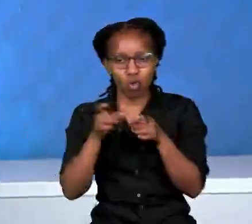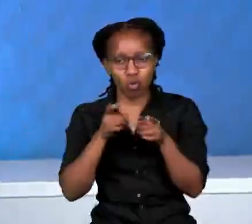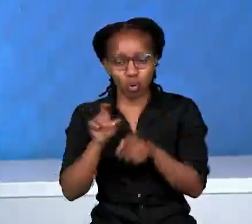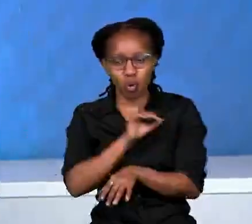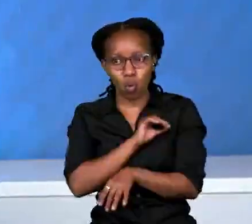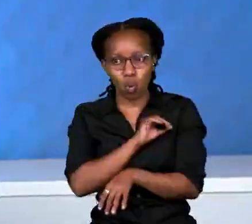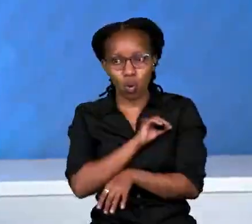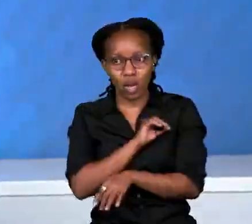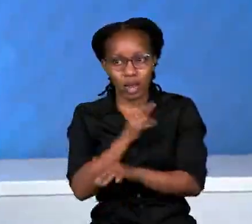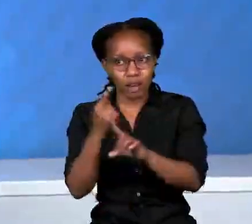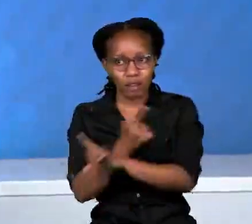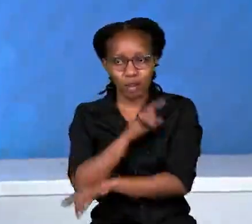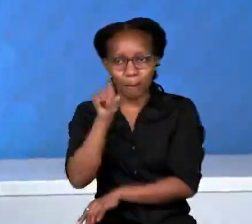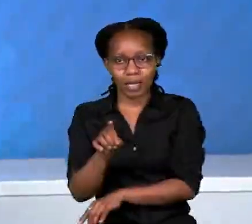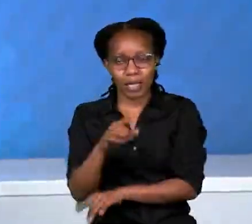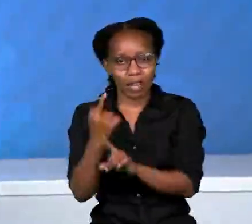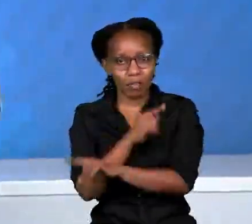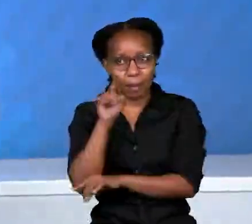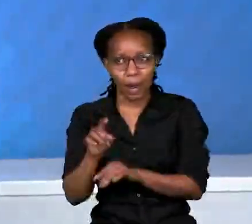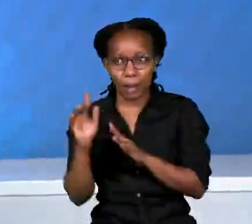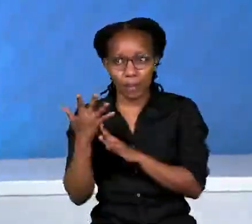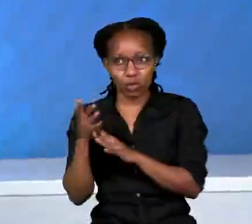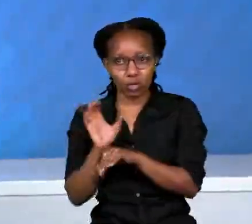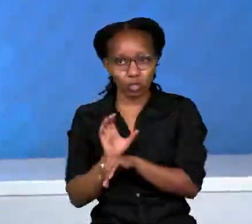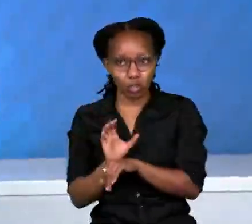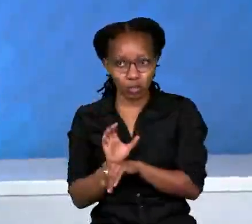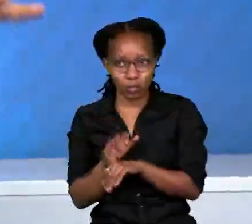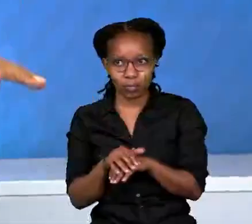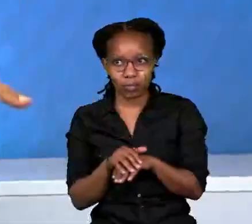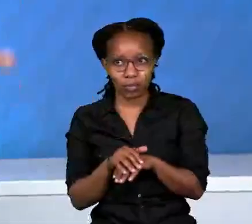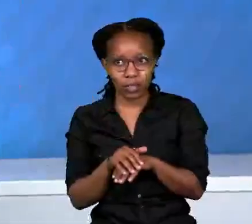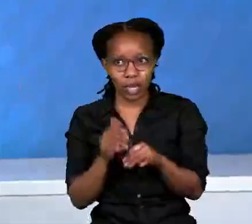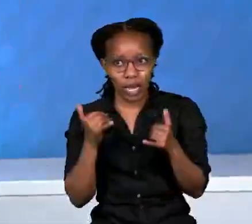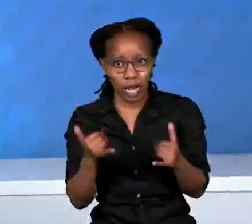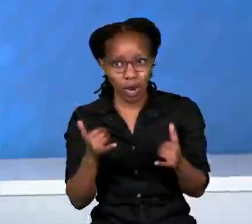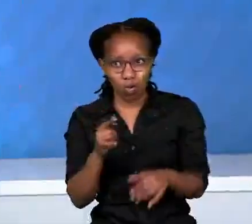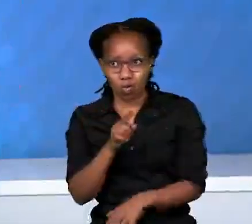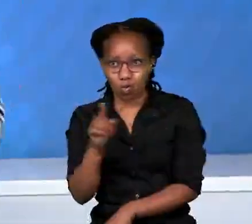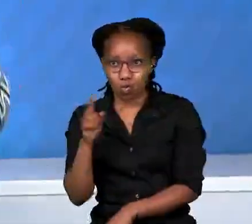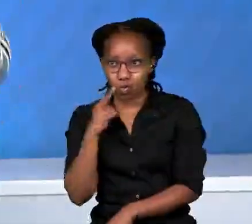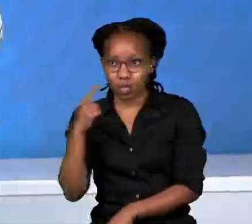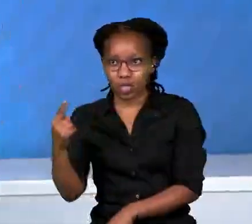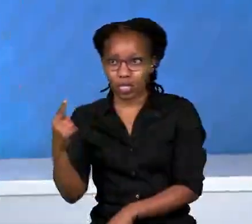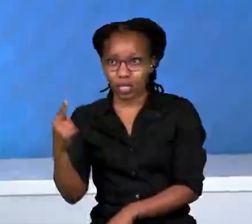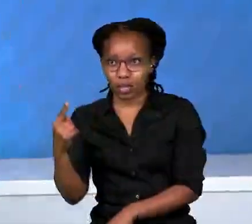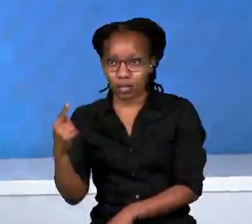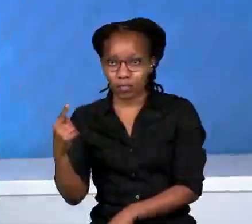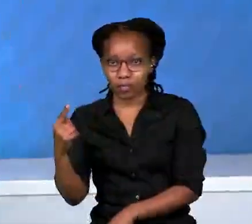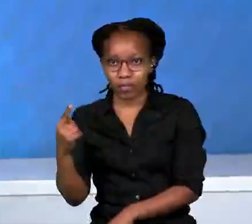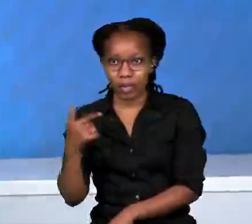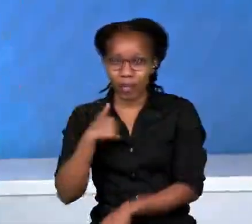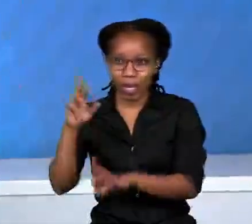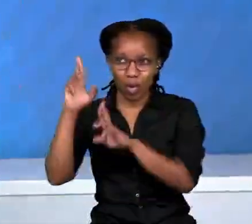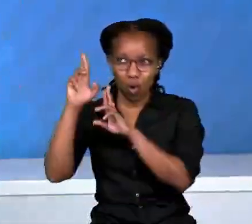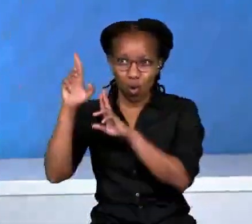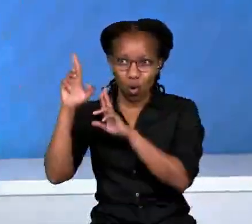must differentiate, seriously differentiate between the churches that you're talking about. Now, there's one thing that you said, which I do not want. I really hope it's